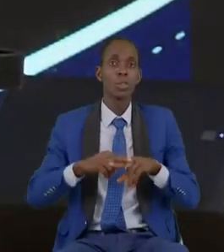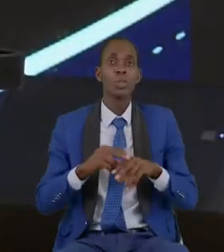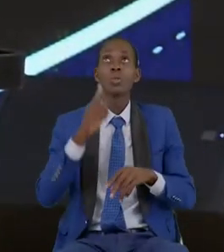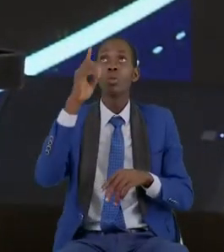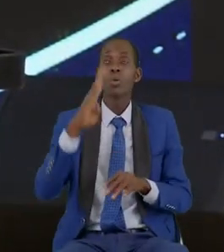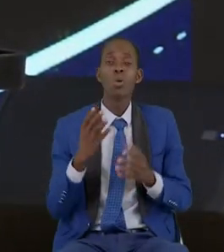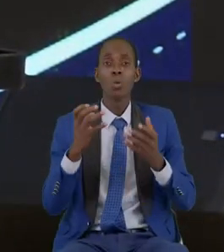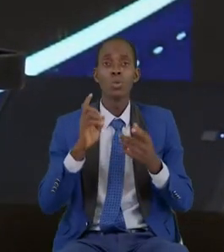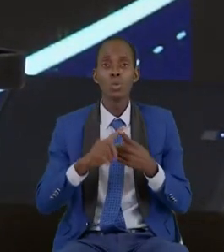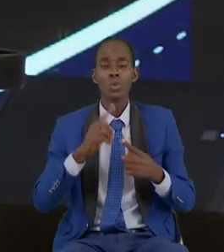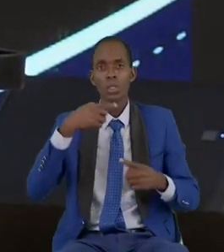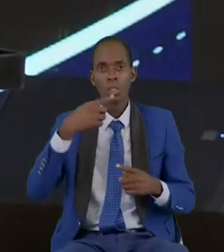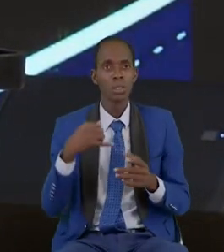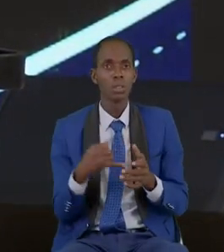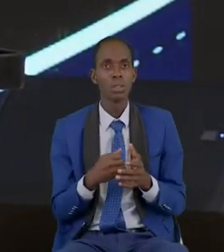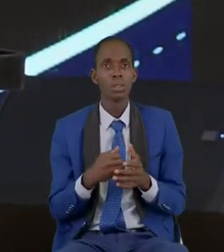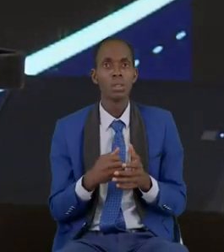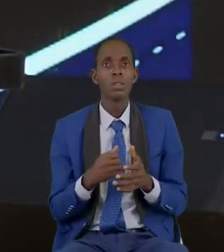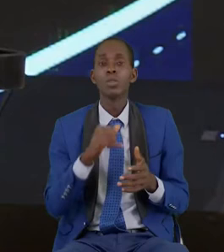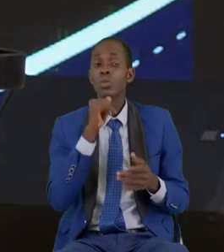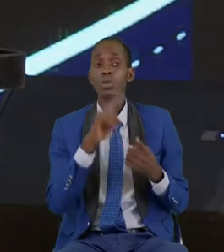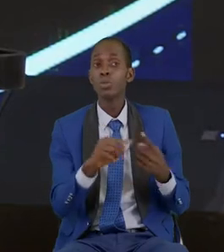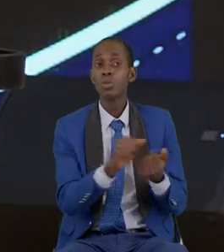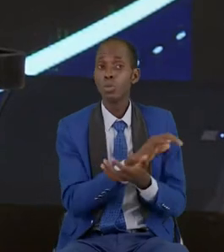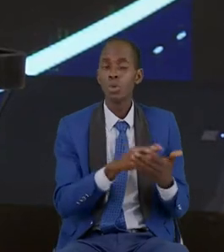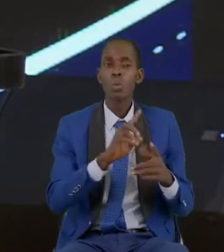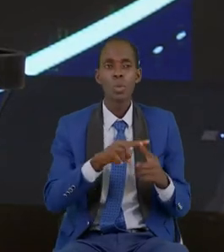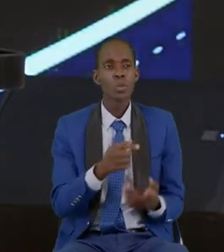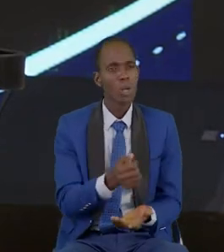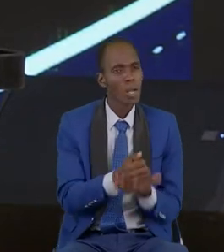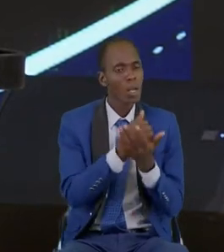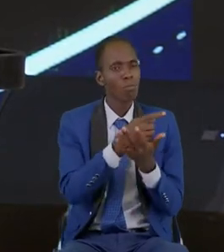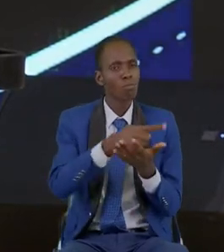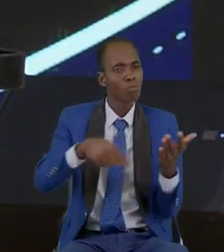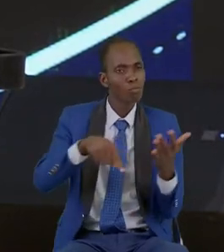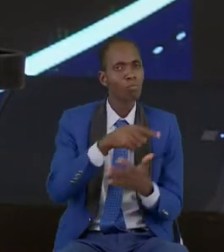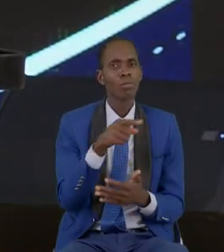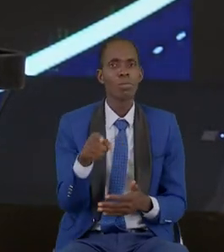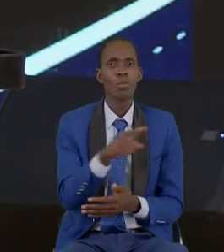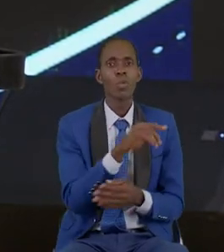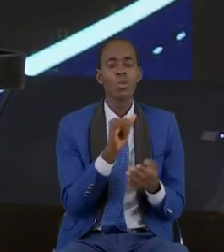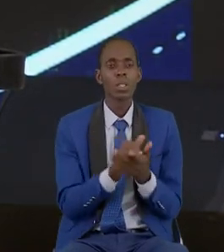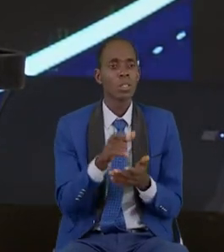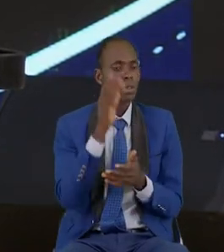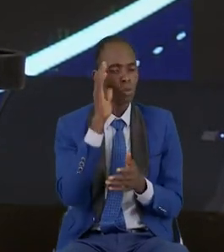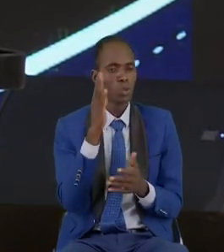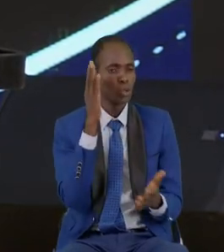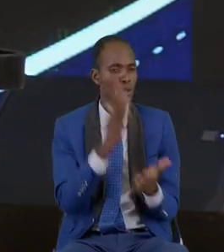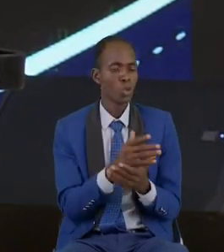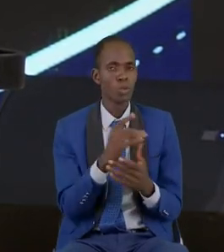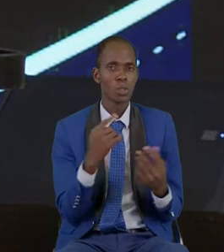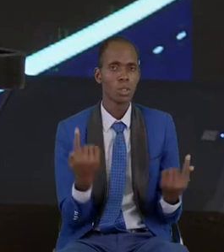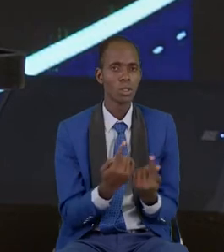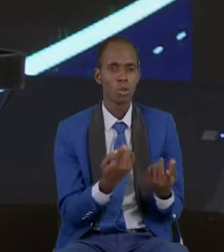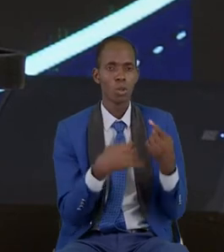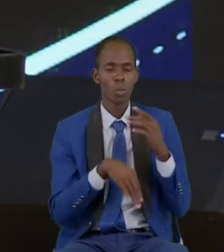Not to destroy them, to help them, to correct them, so that they'll come out of their sin, come out of darkness, and